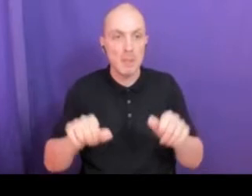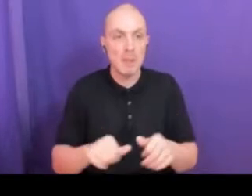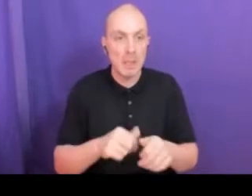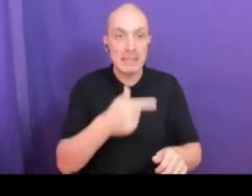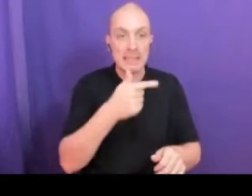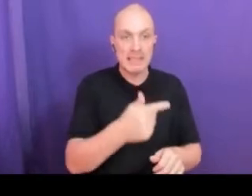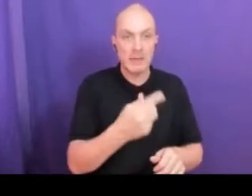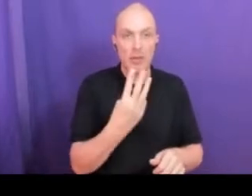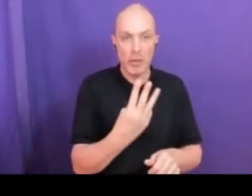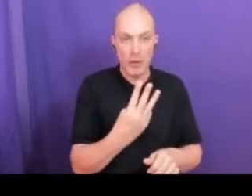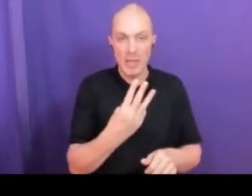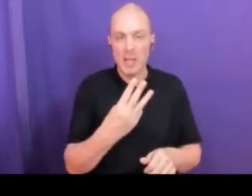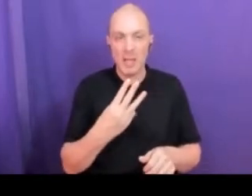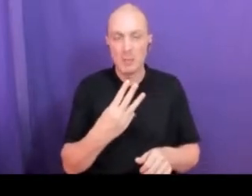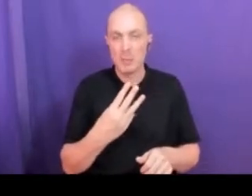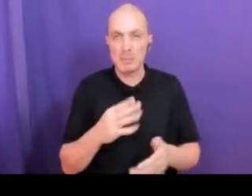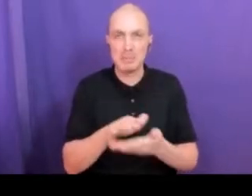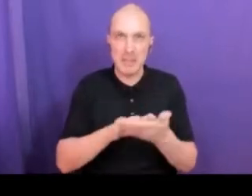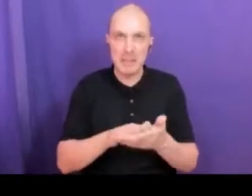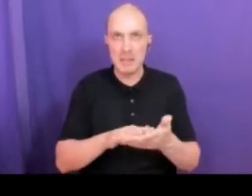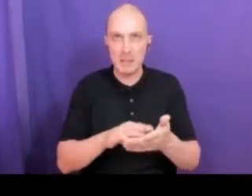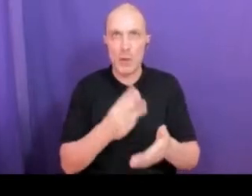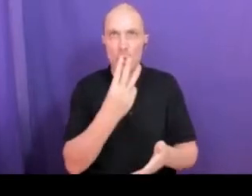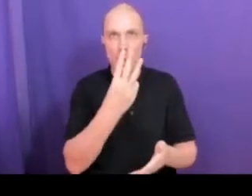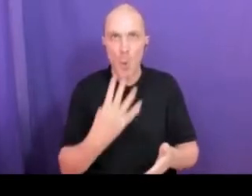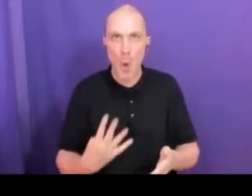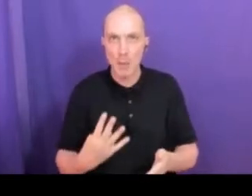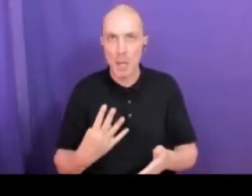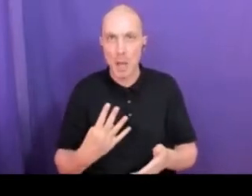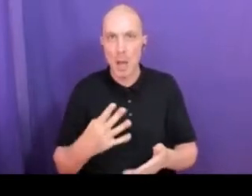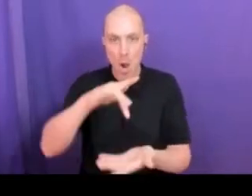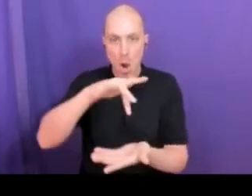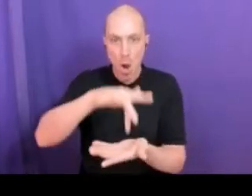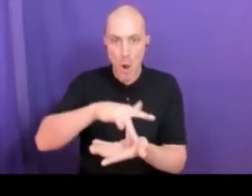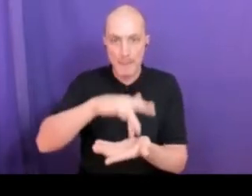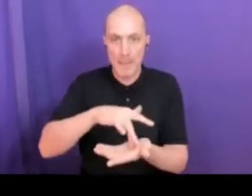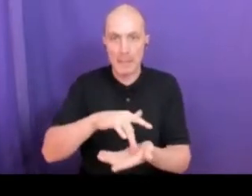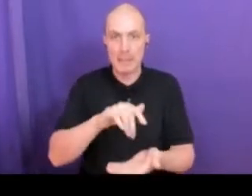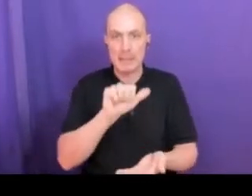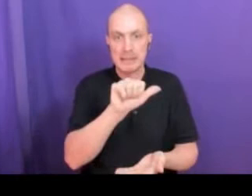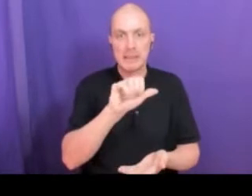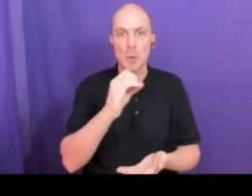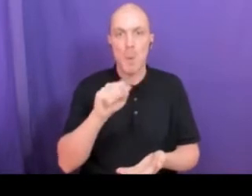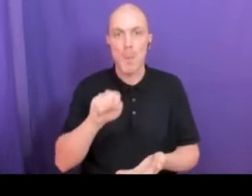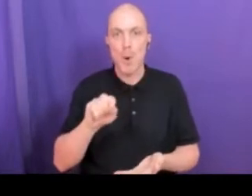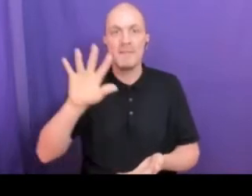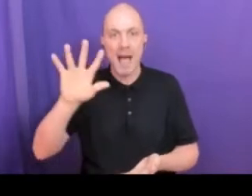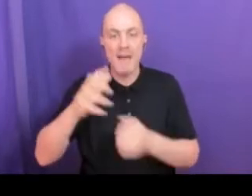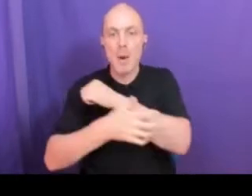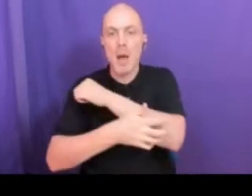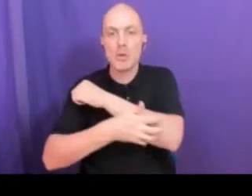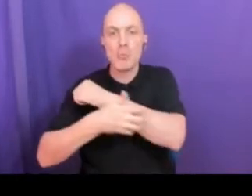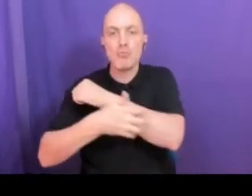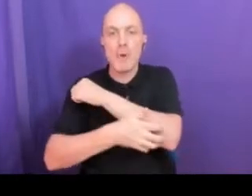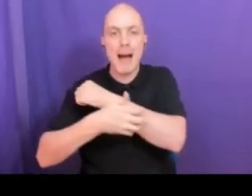so 3/4 were in urban areas, and 60.5% were in more deprived areas.